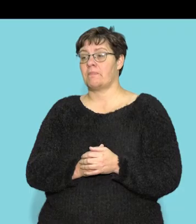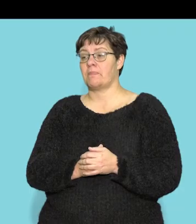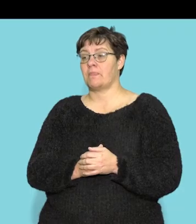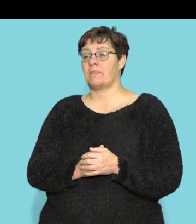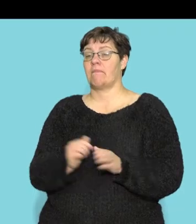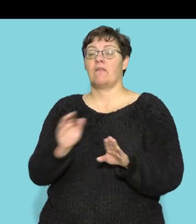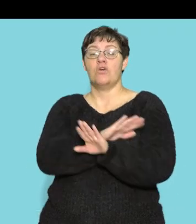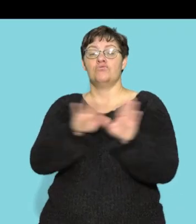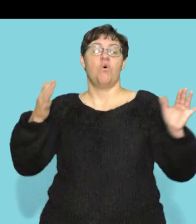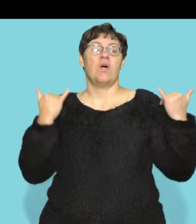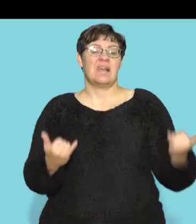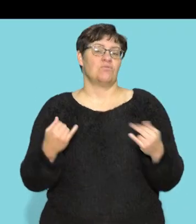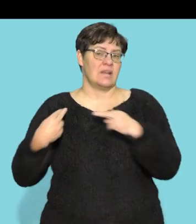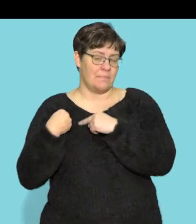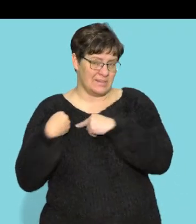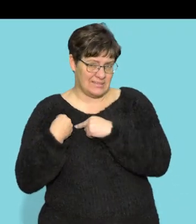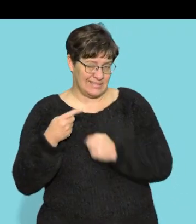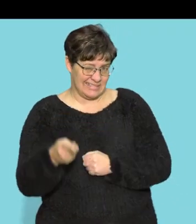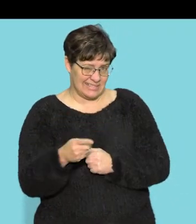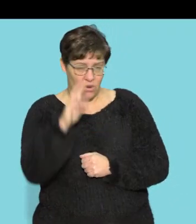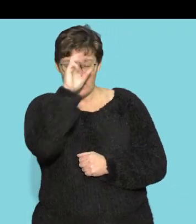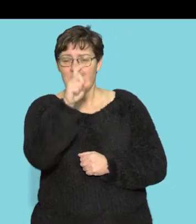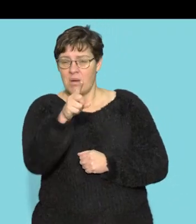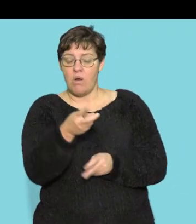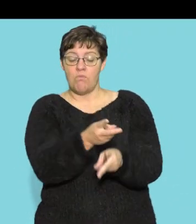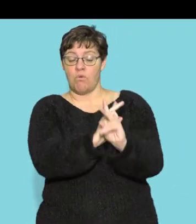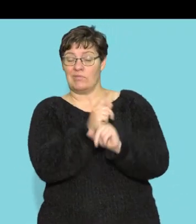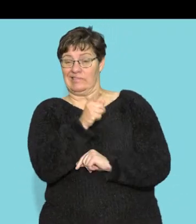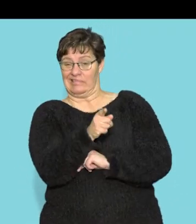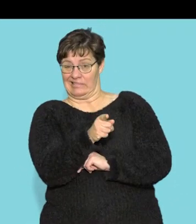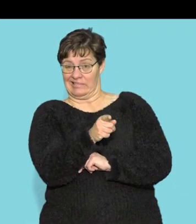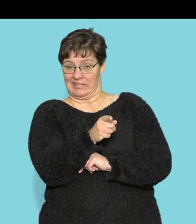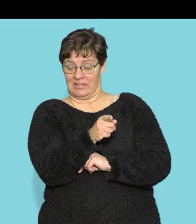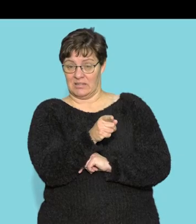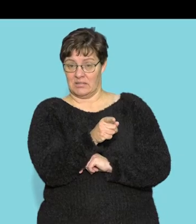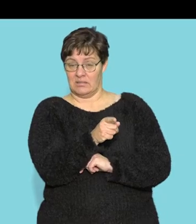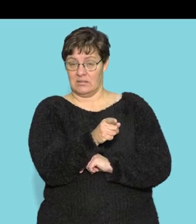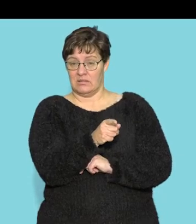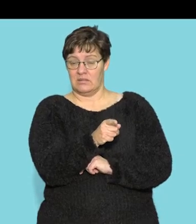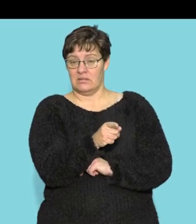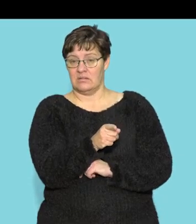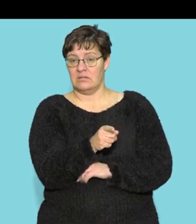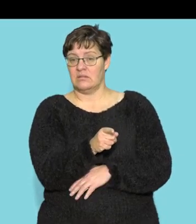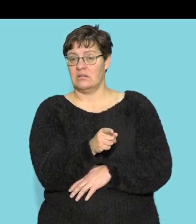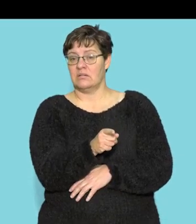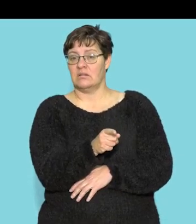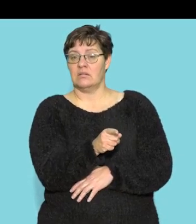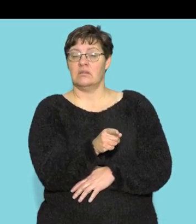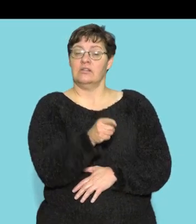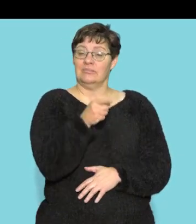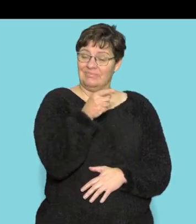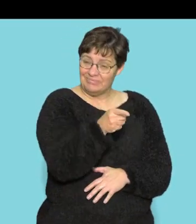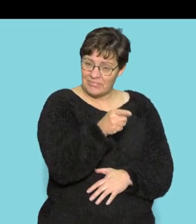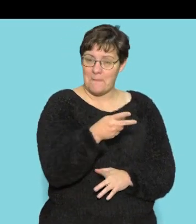your non-current liability. Remember the loan. We said, what about the loan? This is the